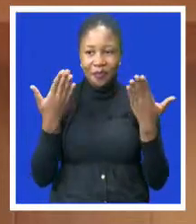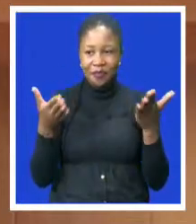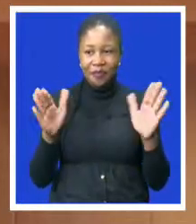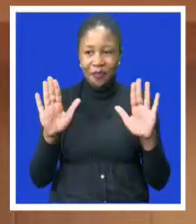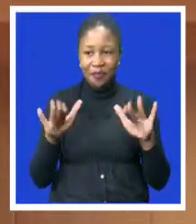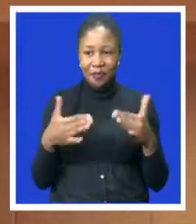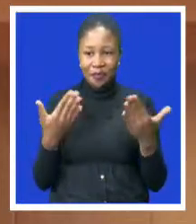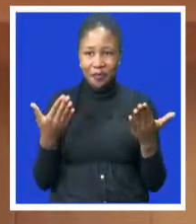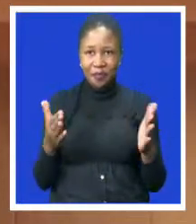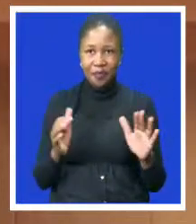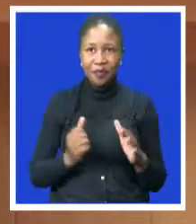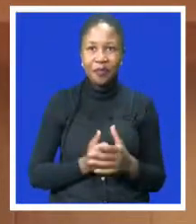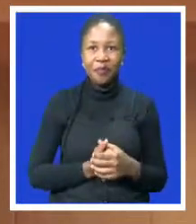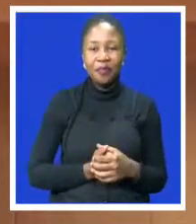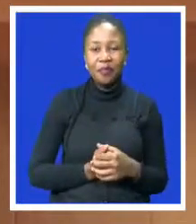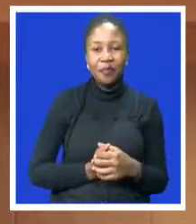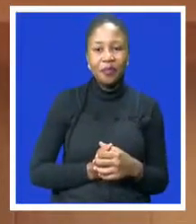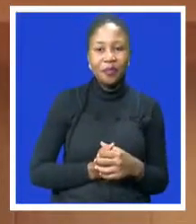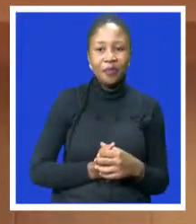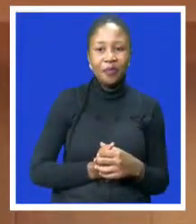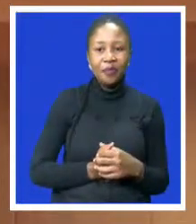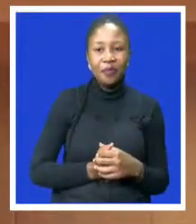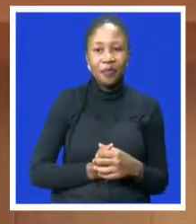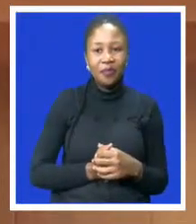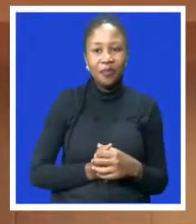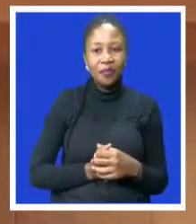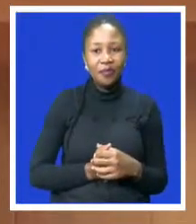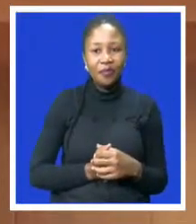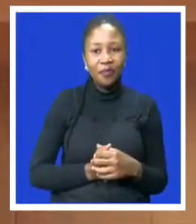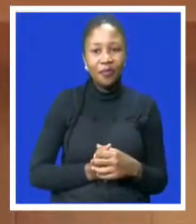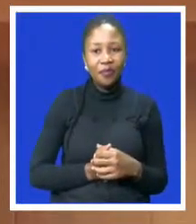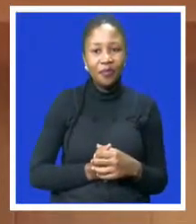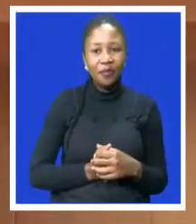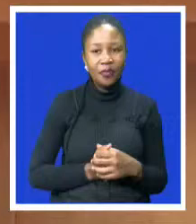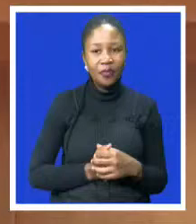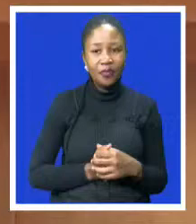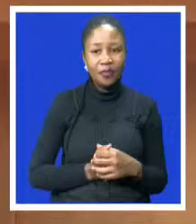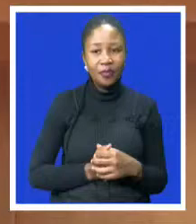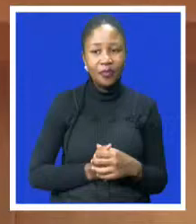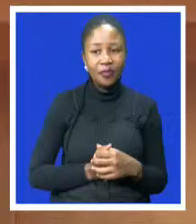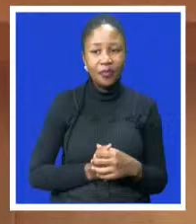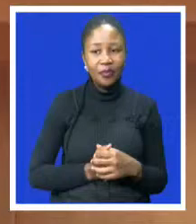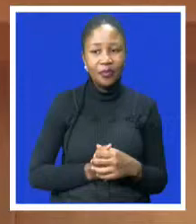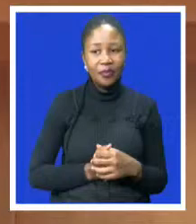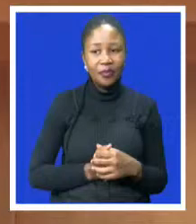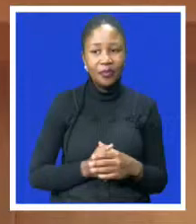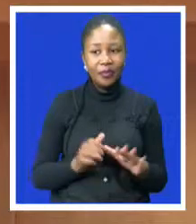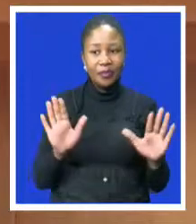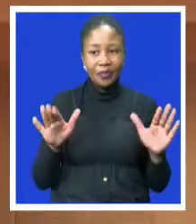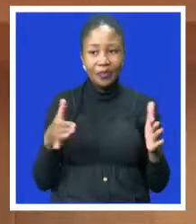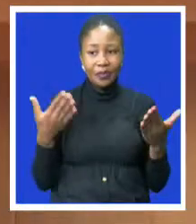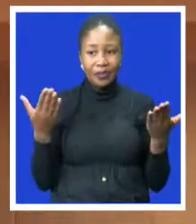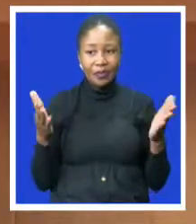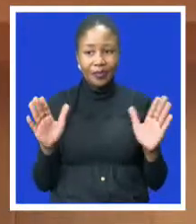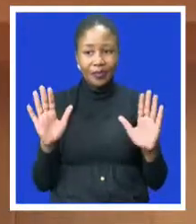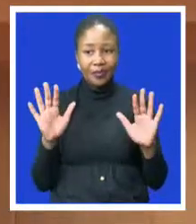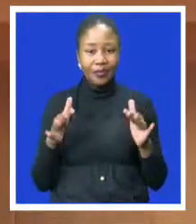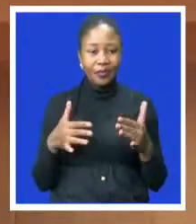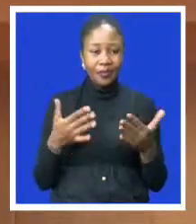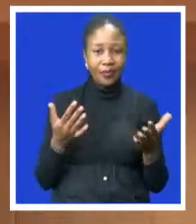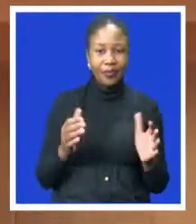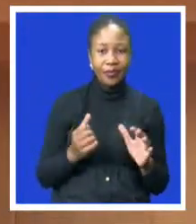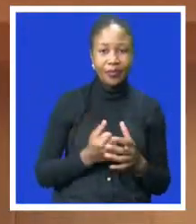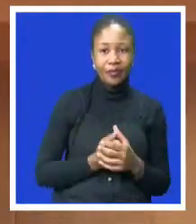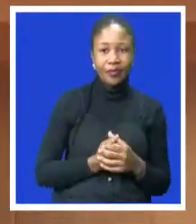1 minute. Okay? Look very close in everything around you. Up in the